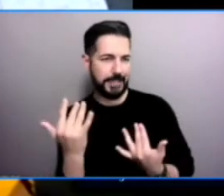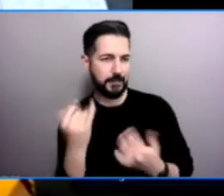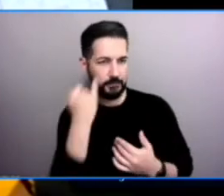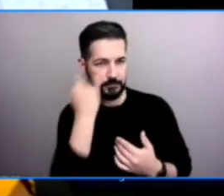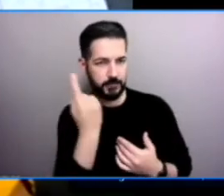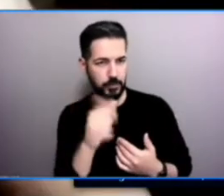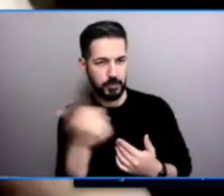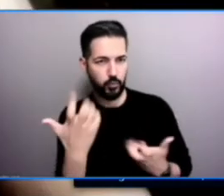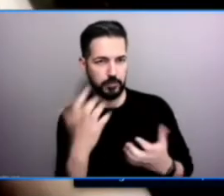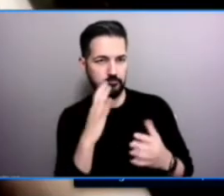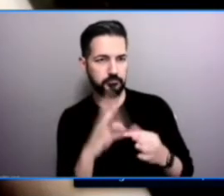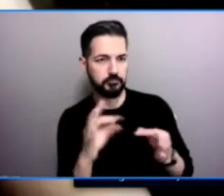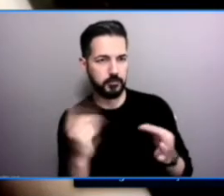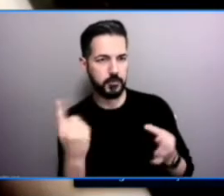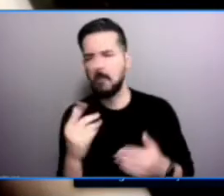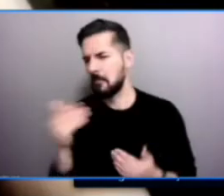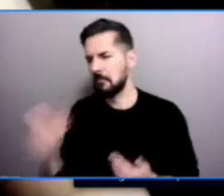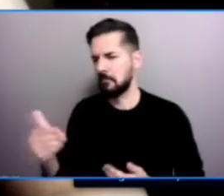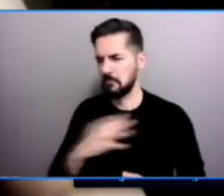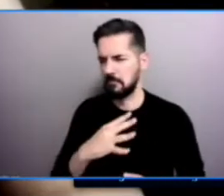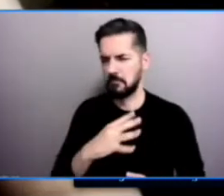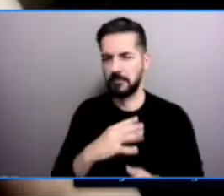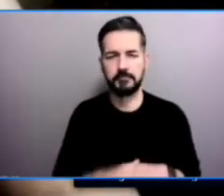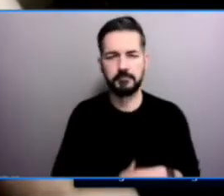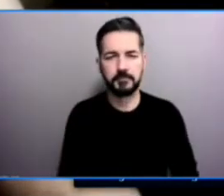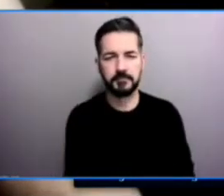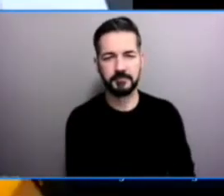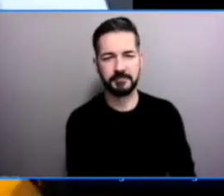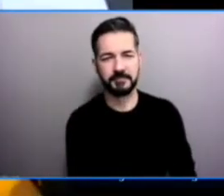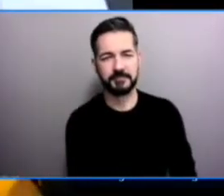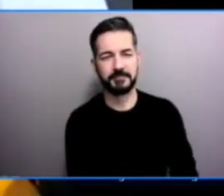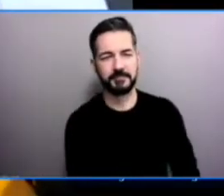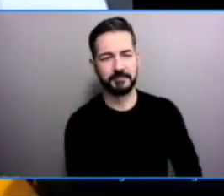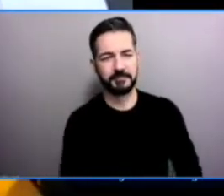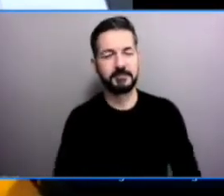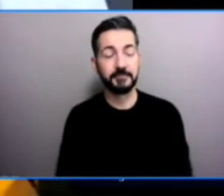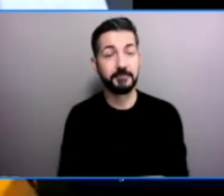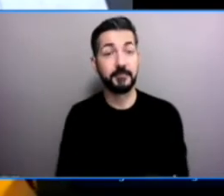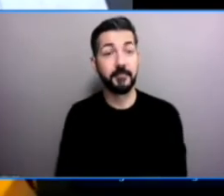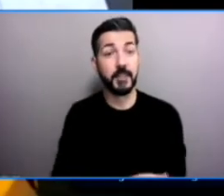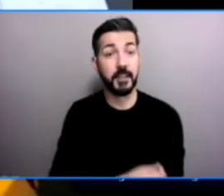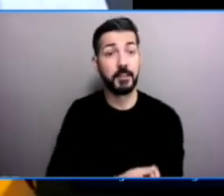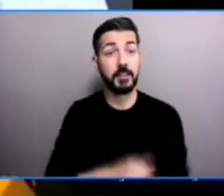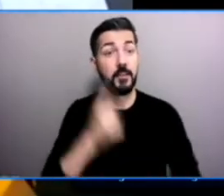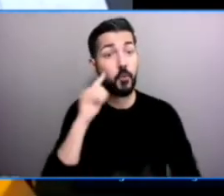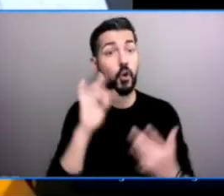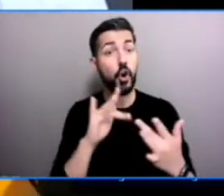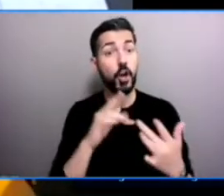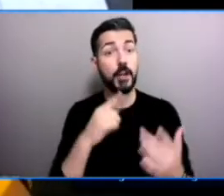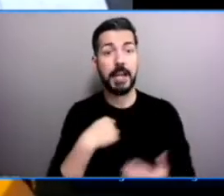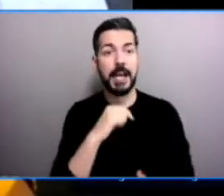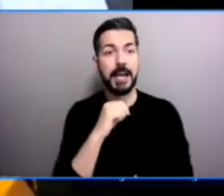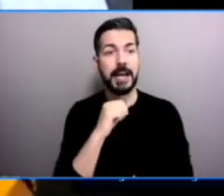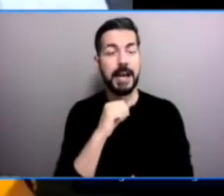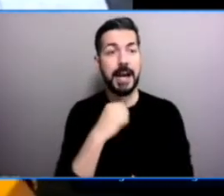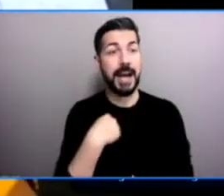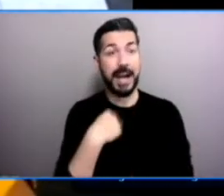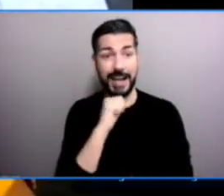back if we have some more time for your advice as well. First question being, how helpful was social media